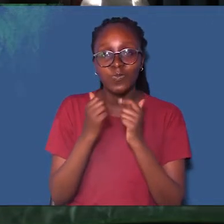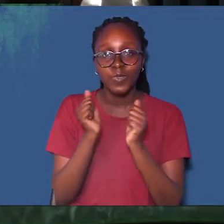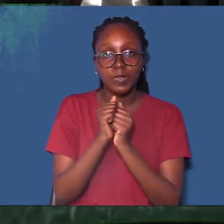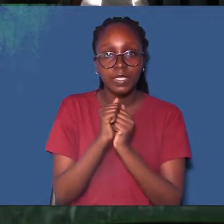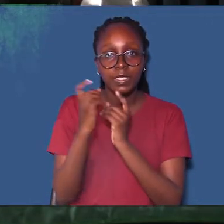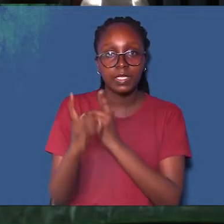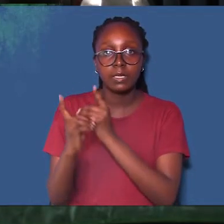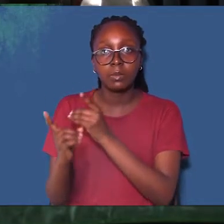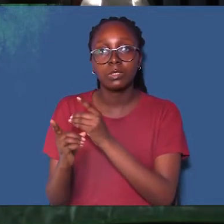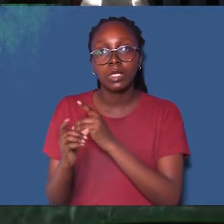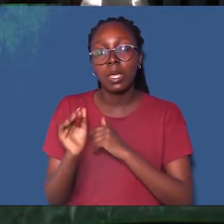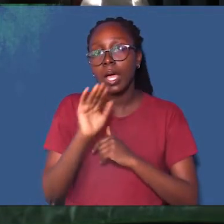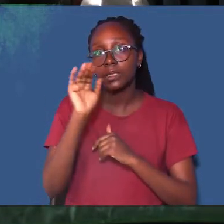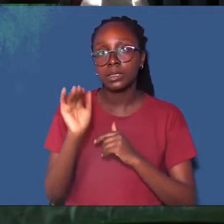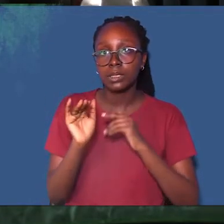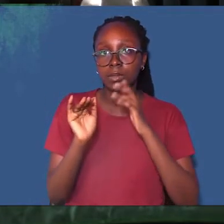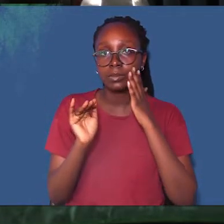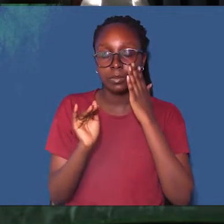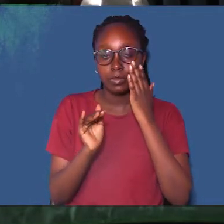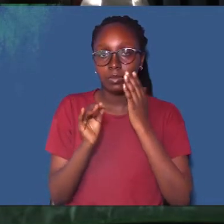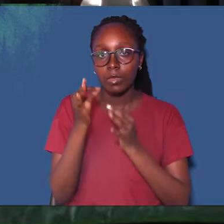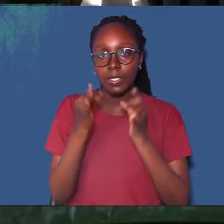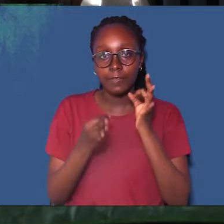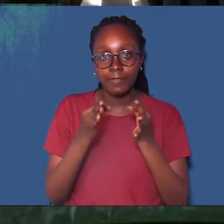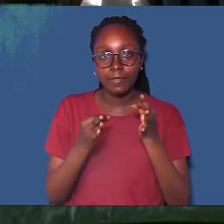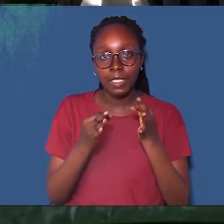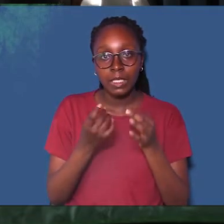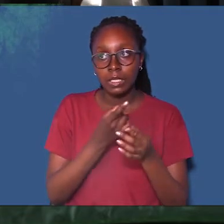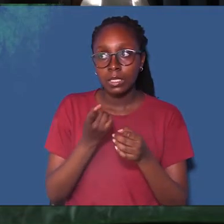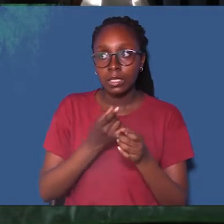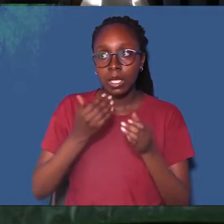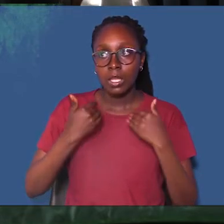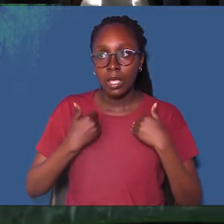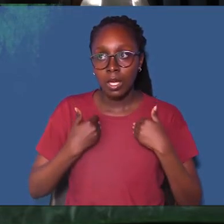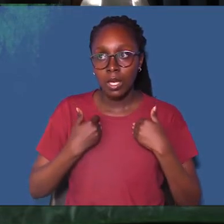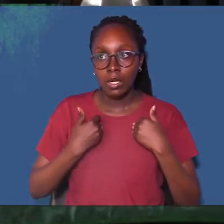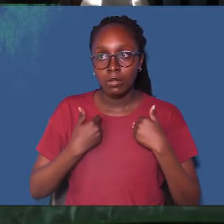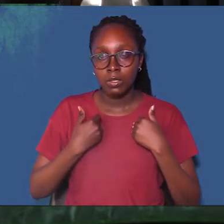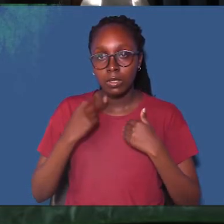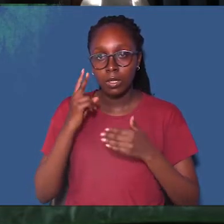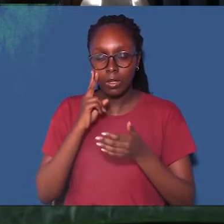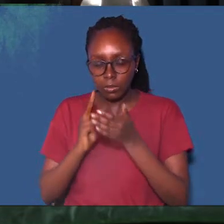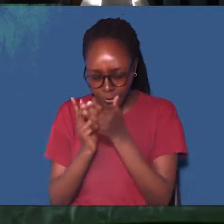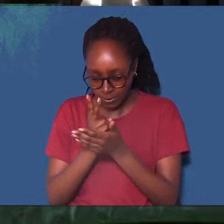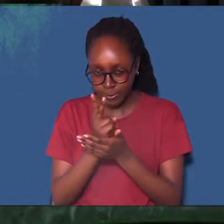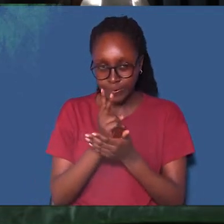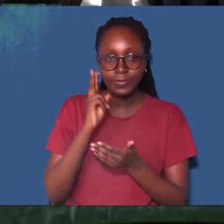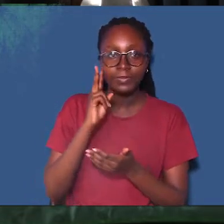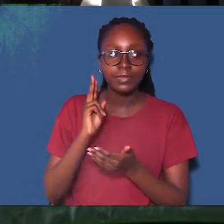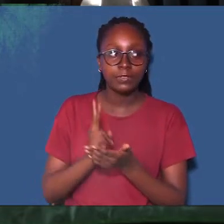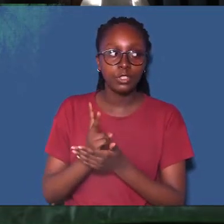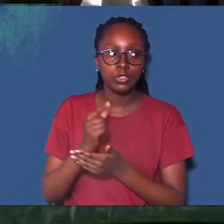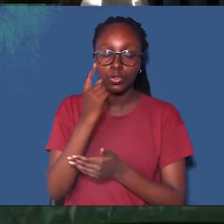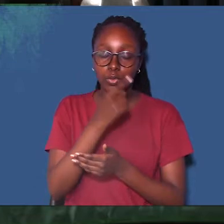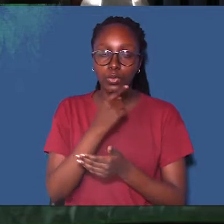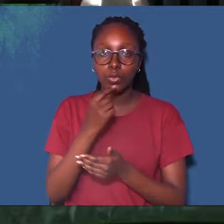wanted to find out if they yet have a revelation of who he was. And